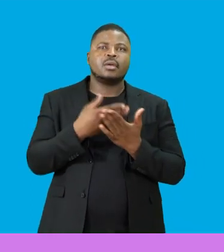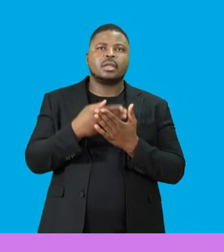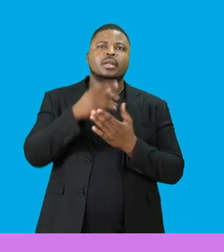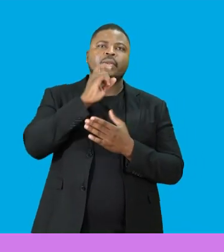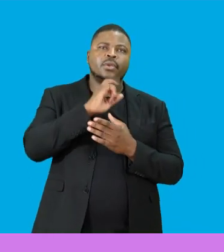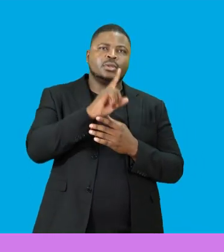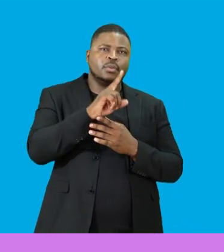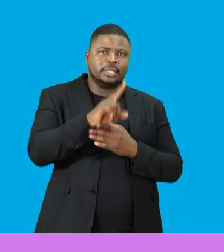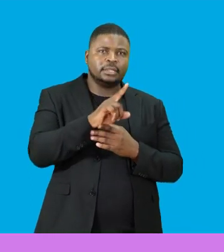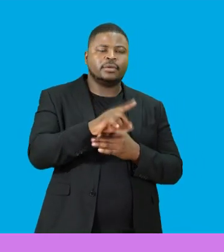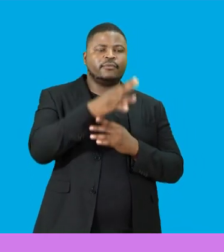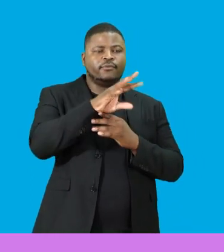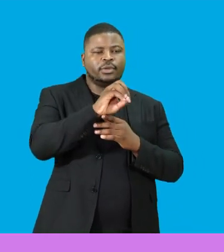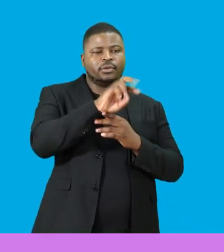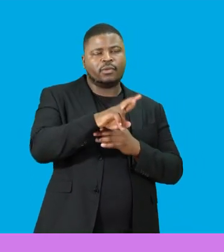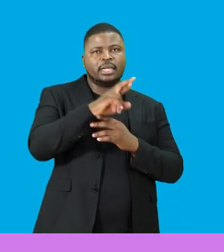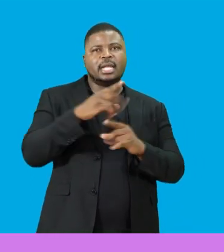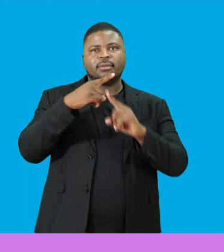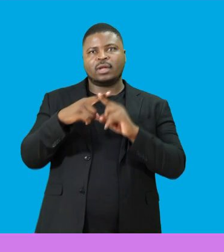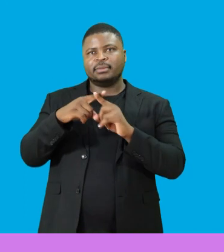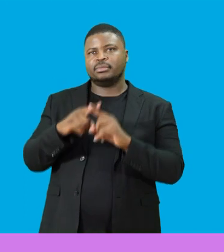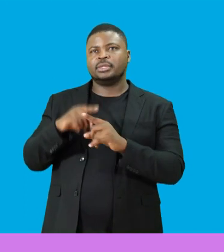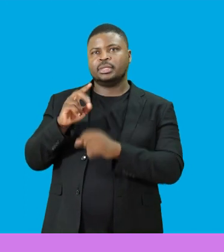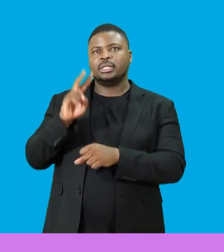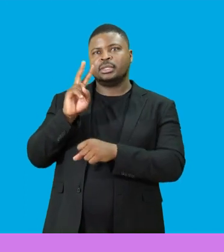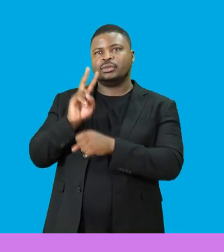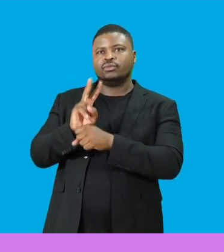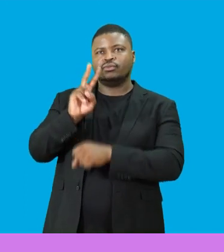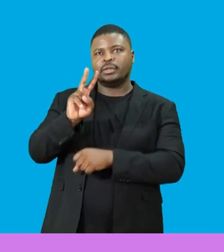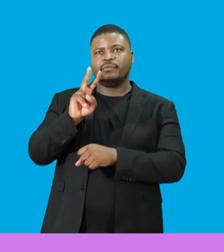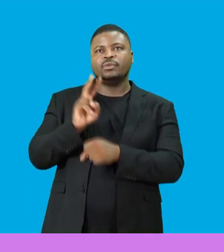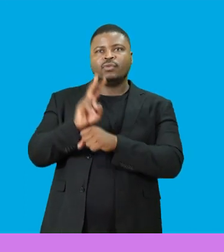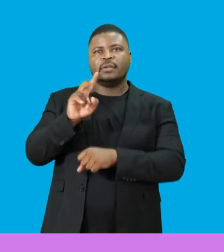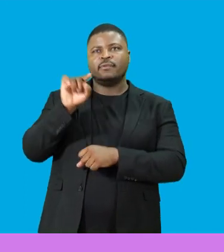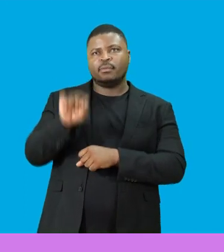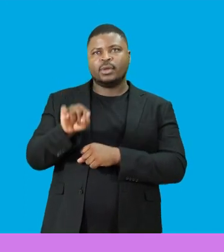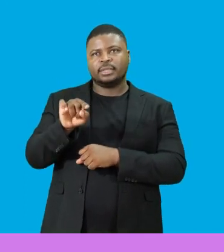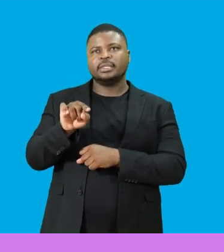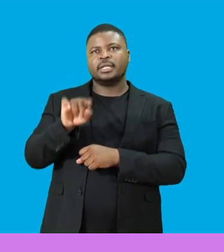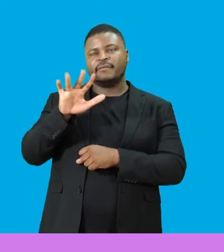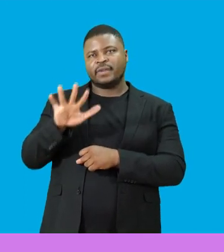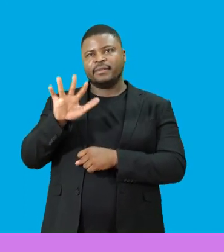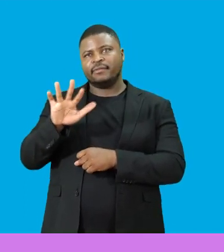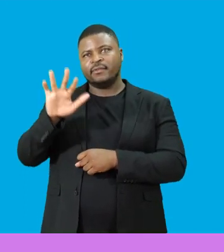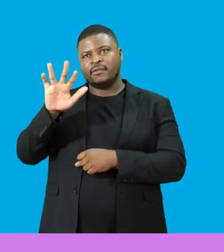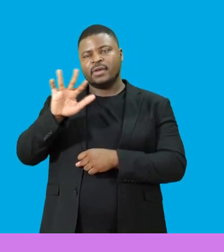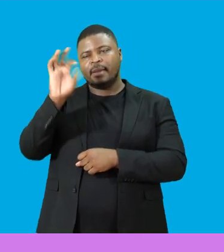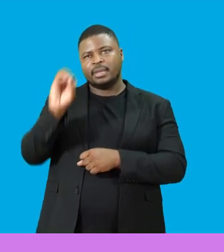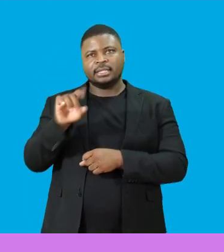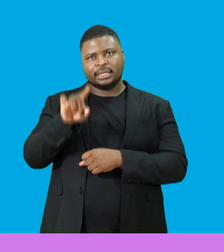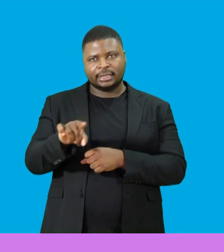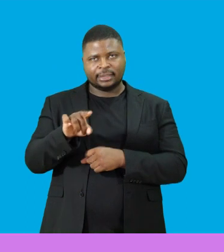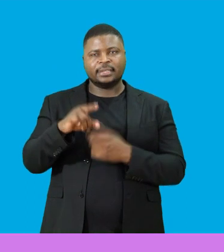to the 40 rand. We've used that method in the previous question. So then we move on to what the question says. The question says